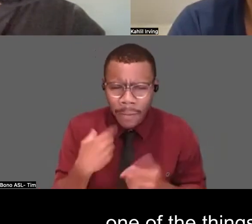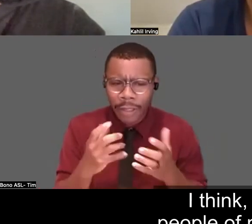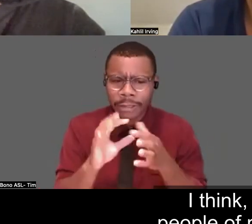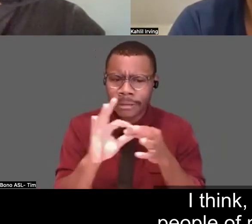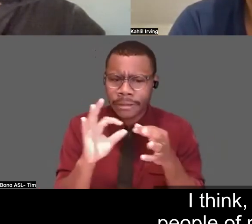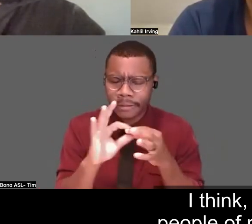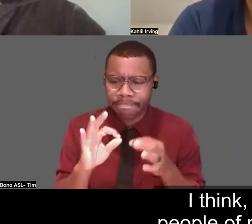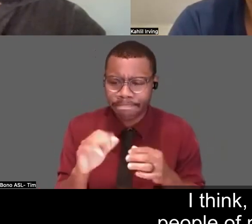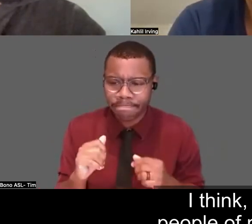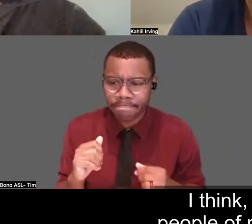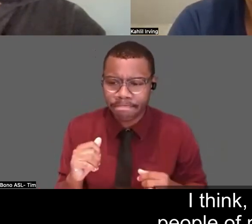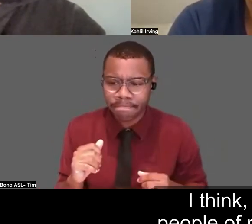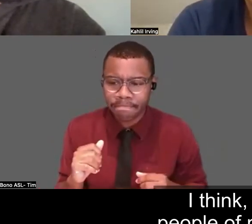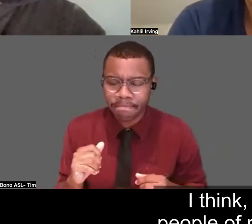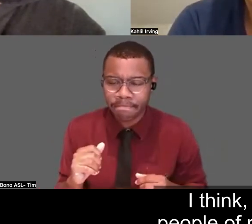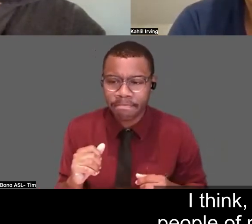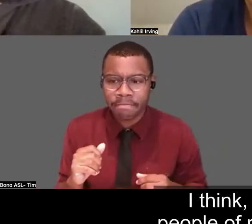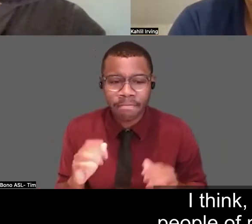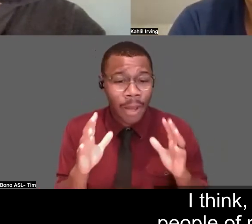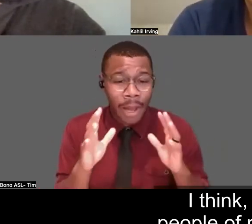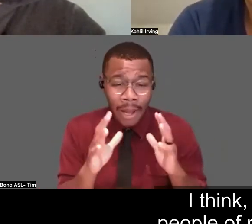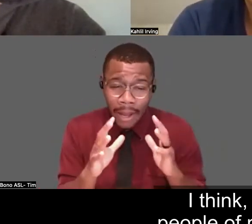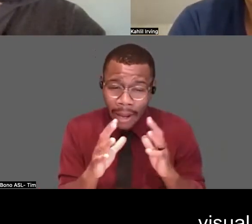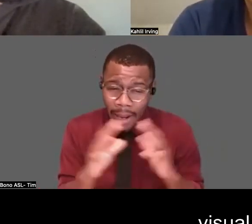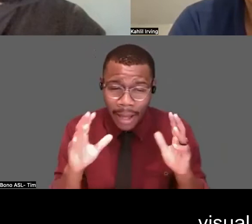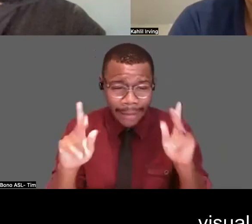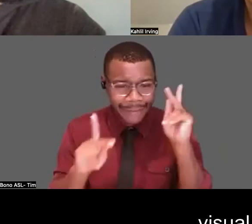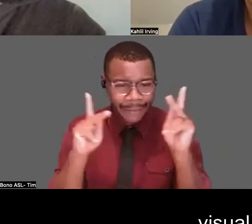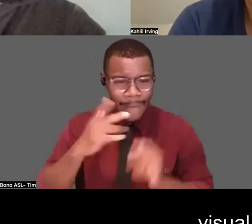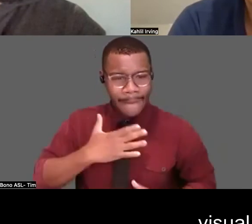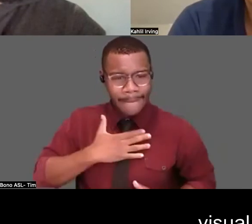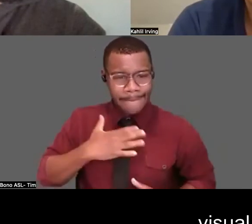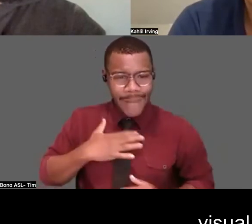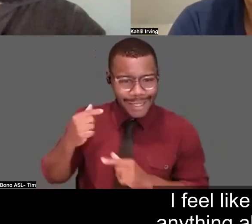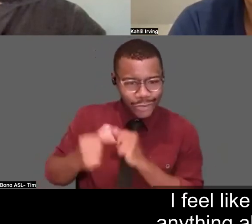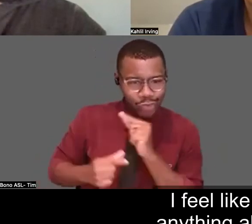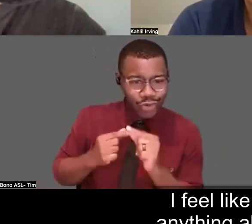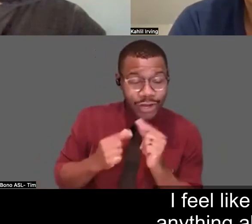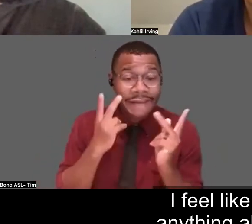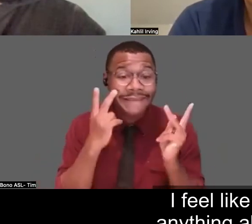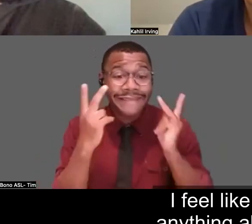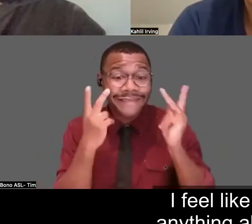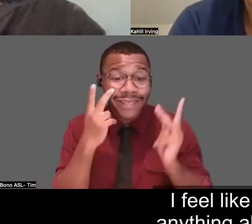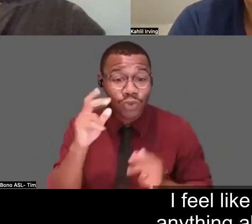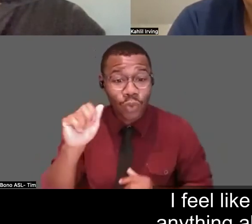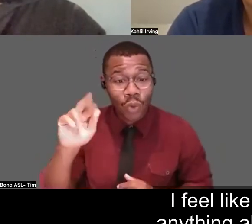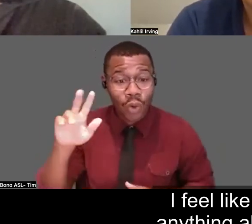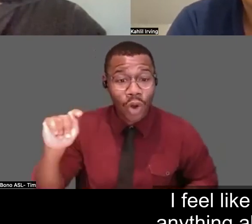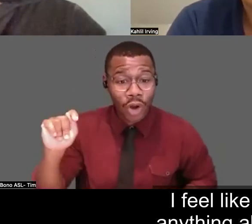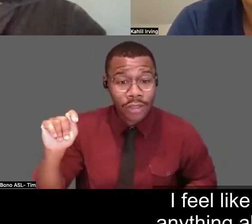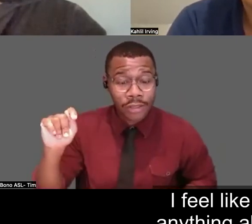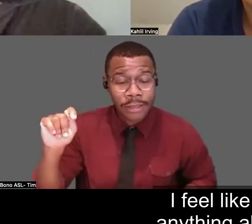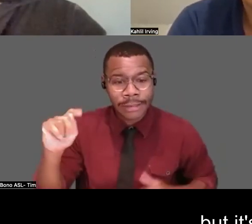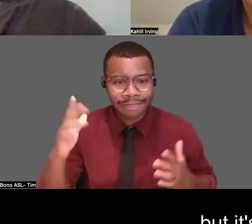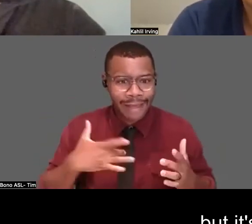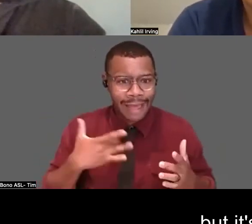like, I think like a lot of people of my generation, visual art came, I feel like I didn't know anything about